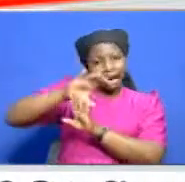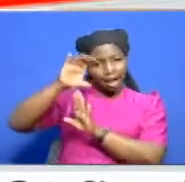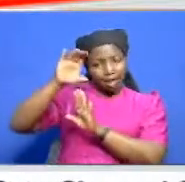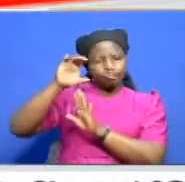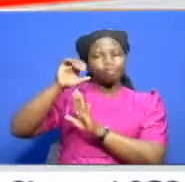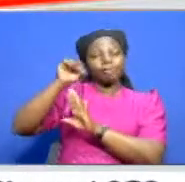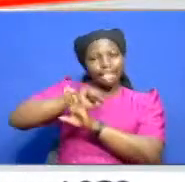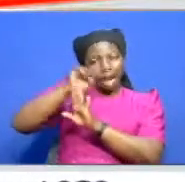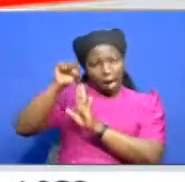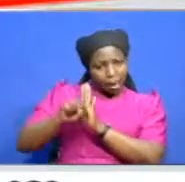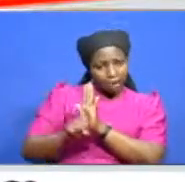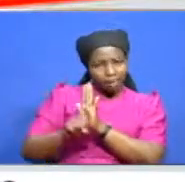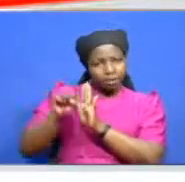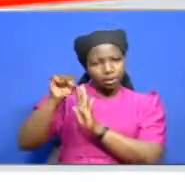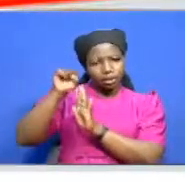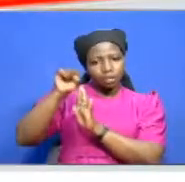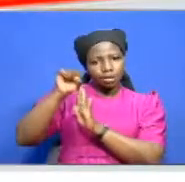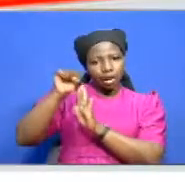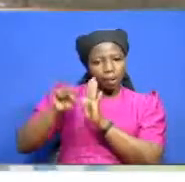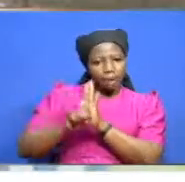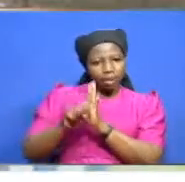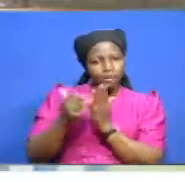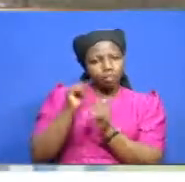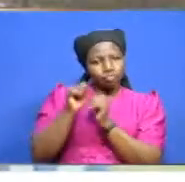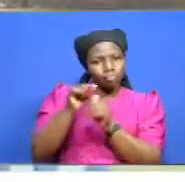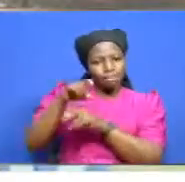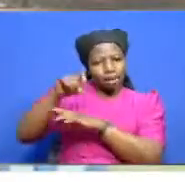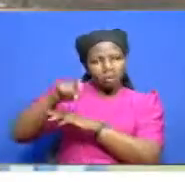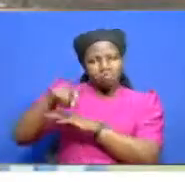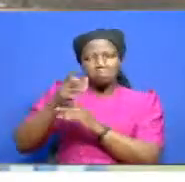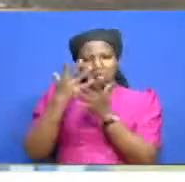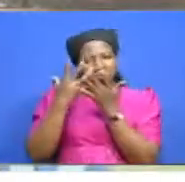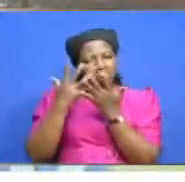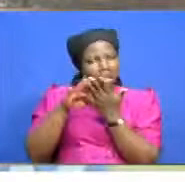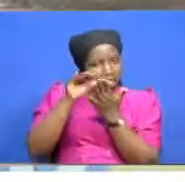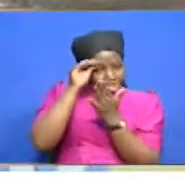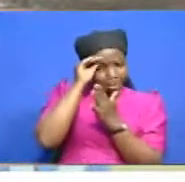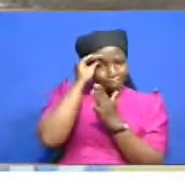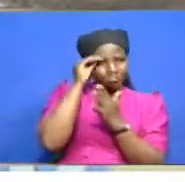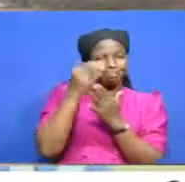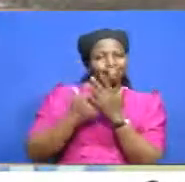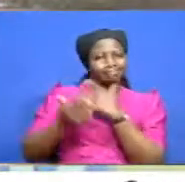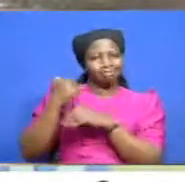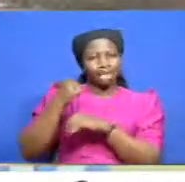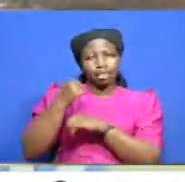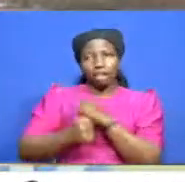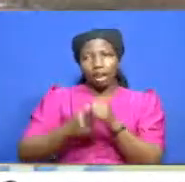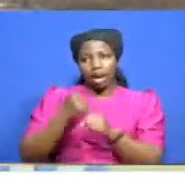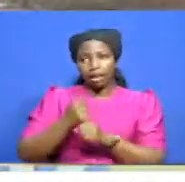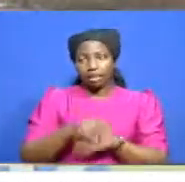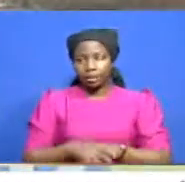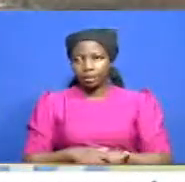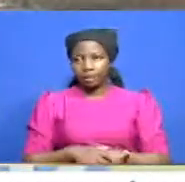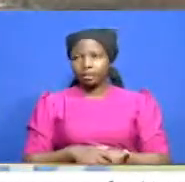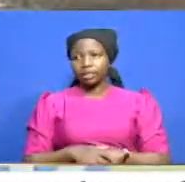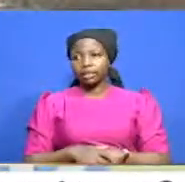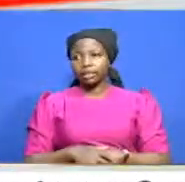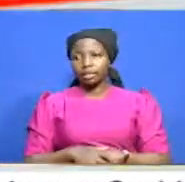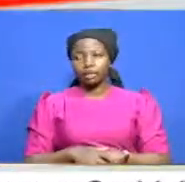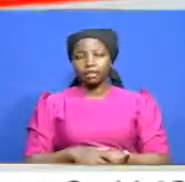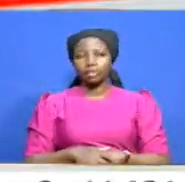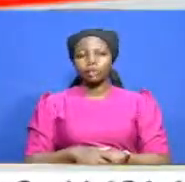term three. Can it be shrinked within a year and still that's the content that they were supposed to cover? Yes, that we can year? Make